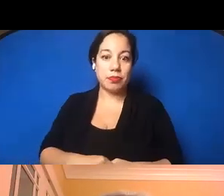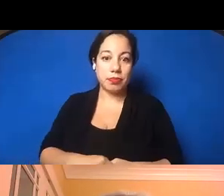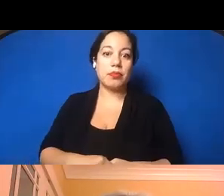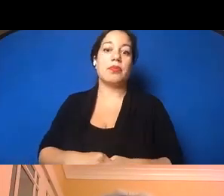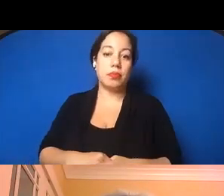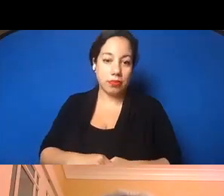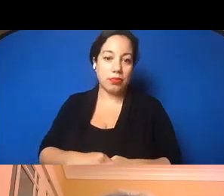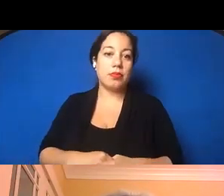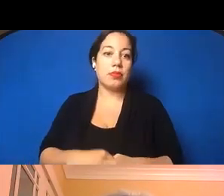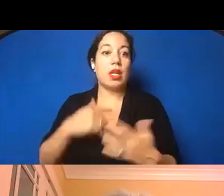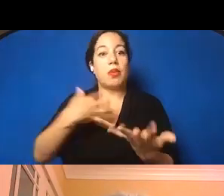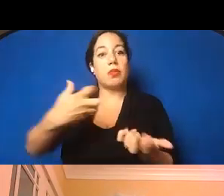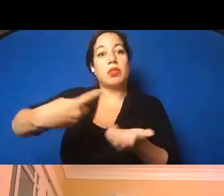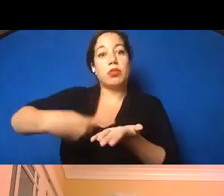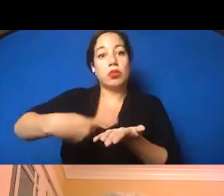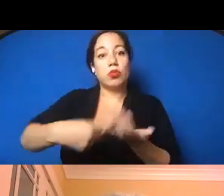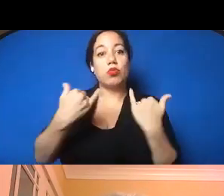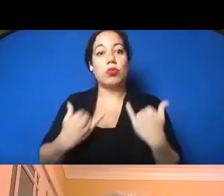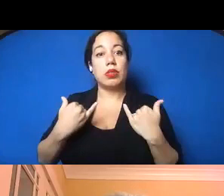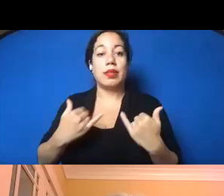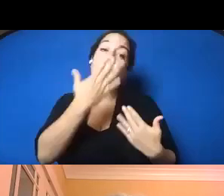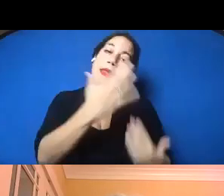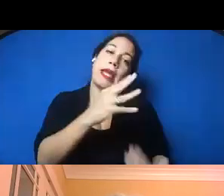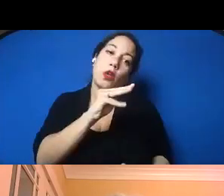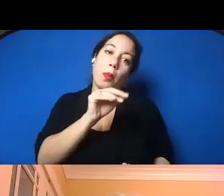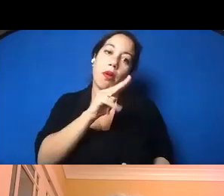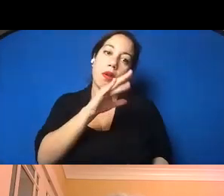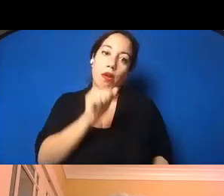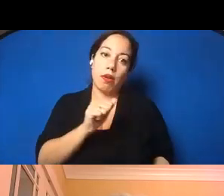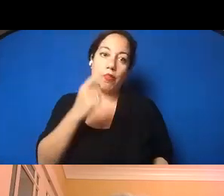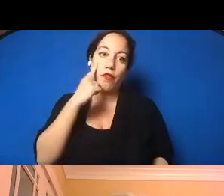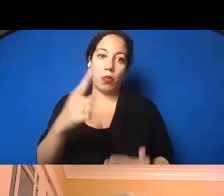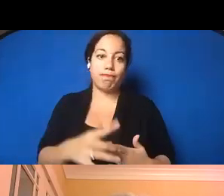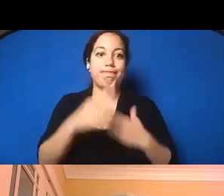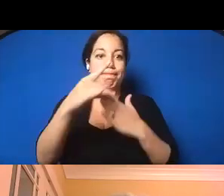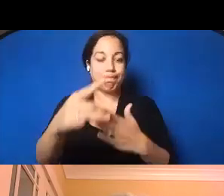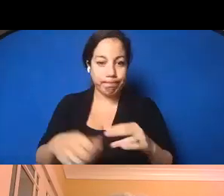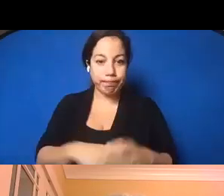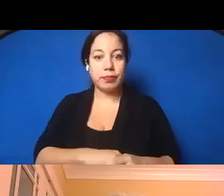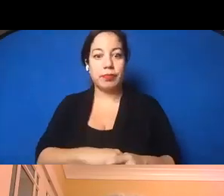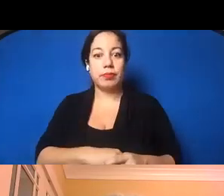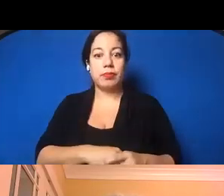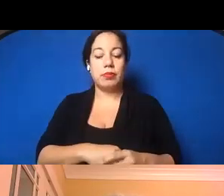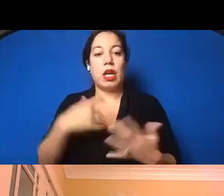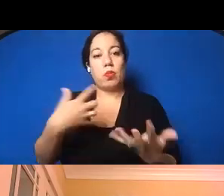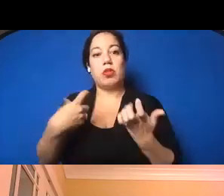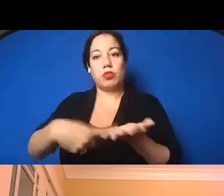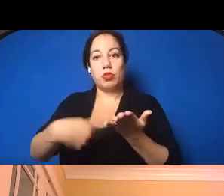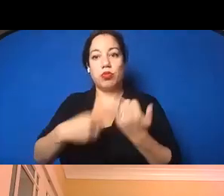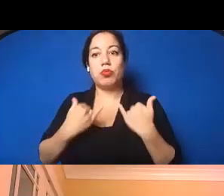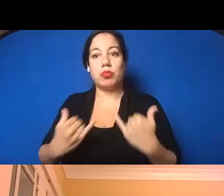I wanted to talk to you today. Thank you, Monica, for paving the way. I want to talk to you today